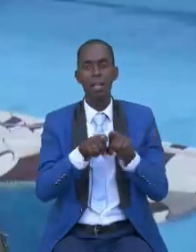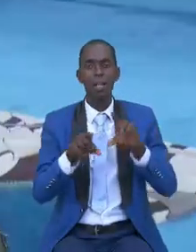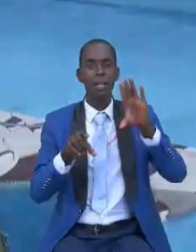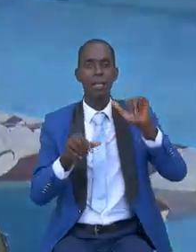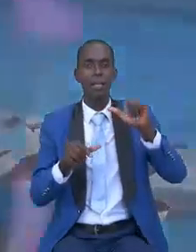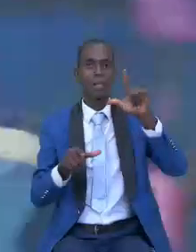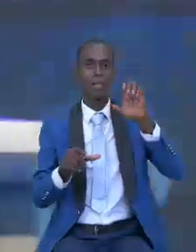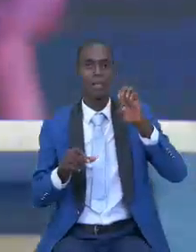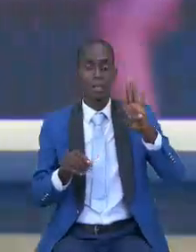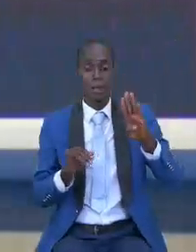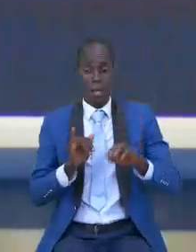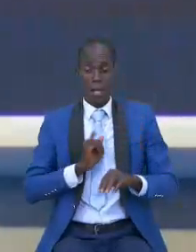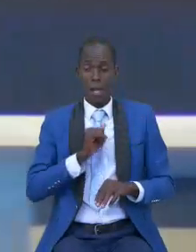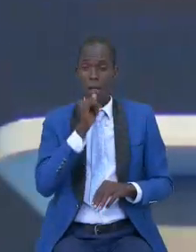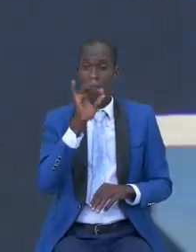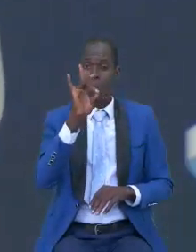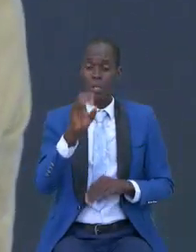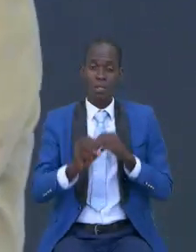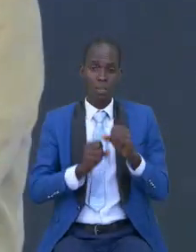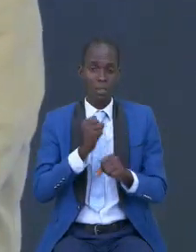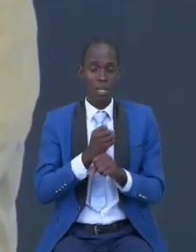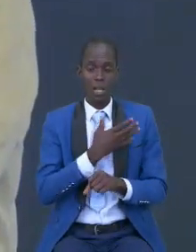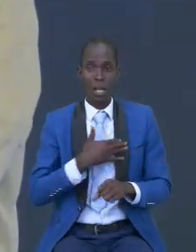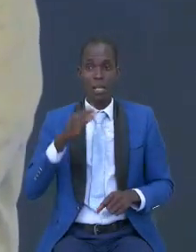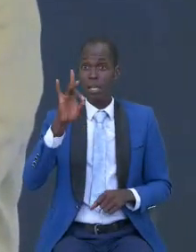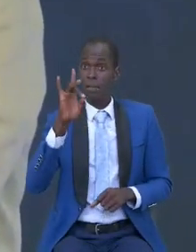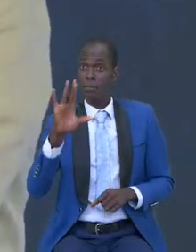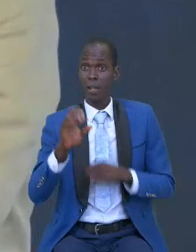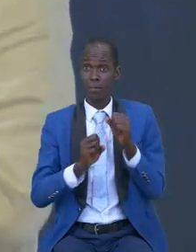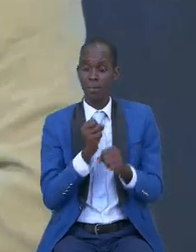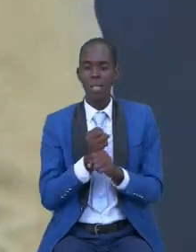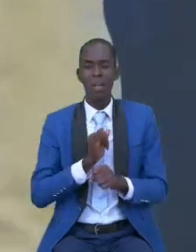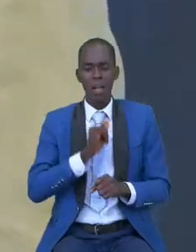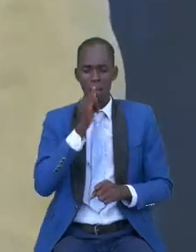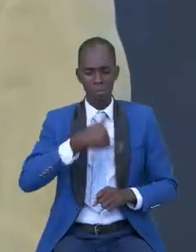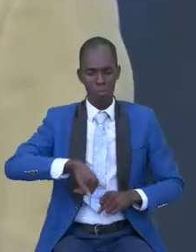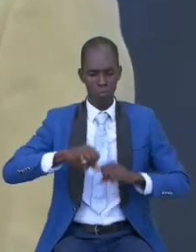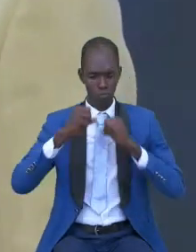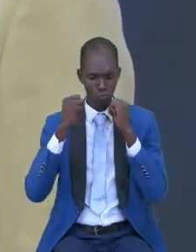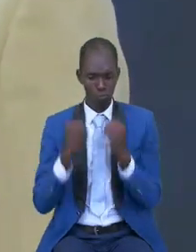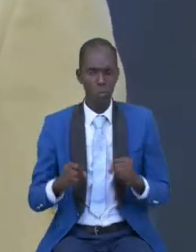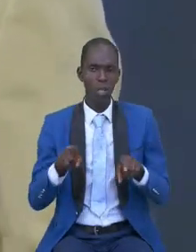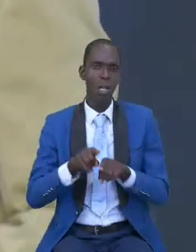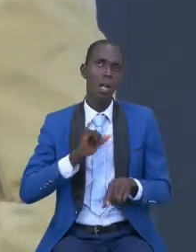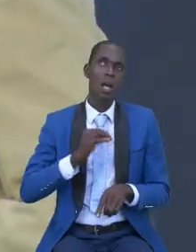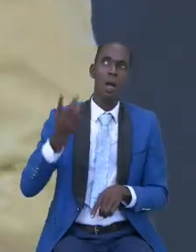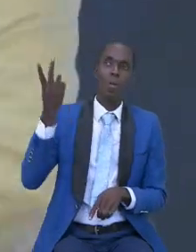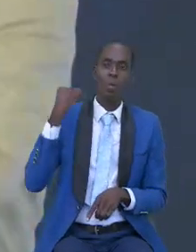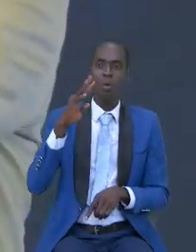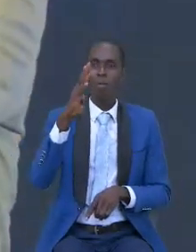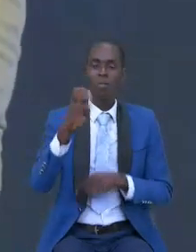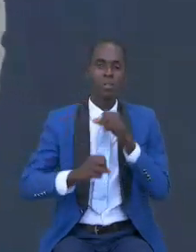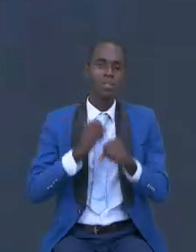am 80 years and 5. And I'm still as strong as I was 40 years